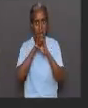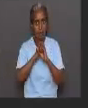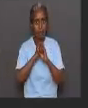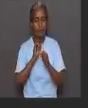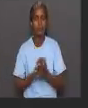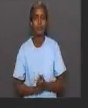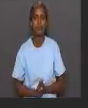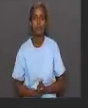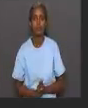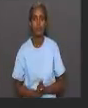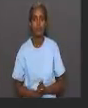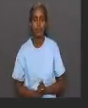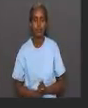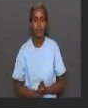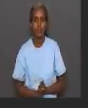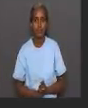Time's up.